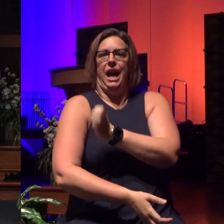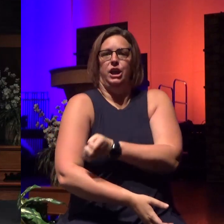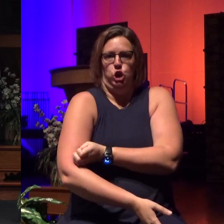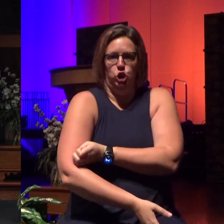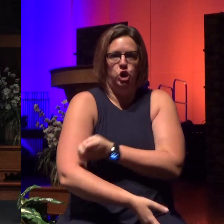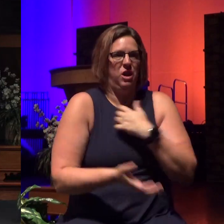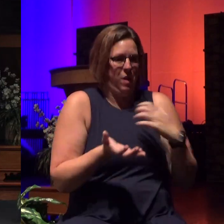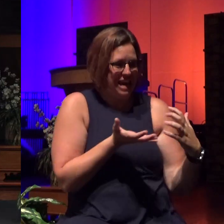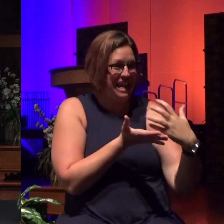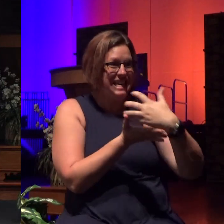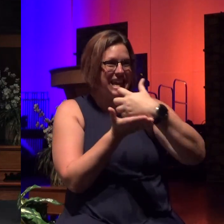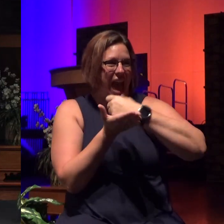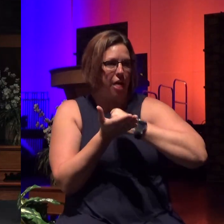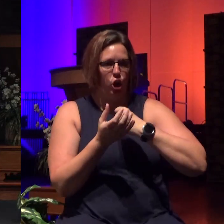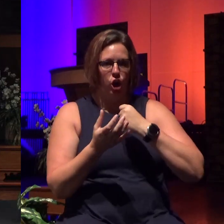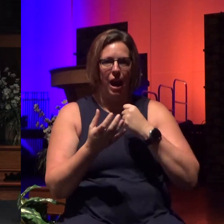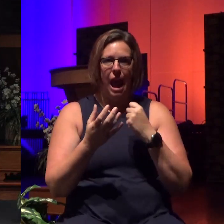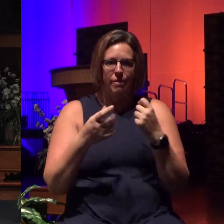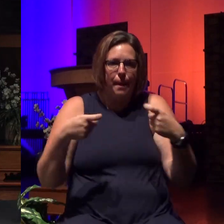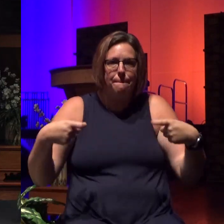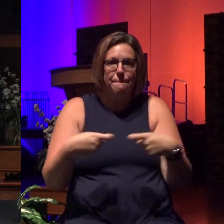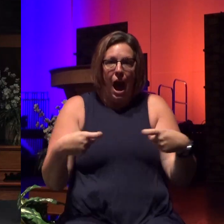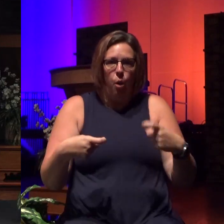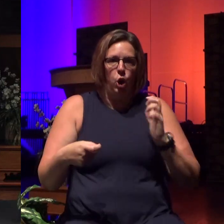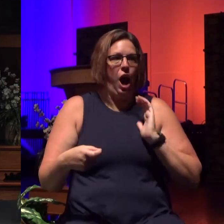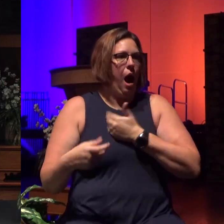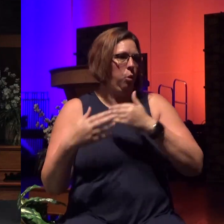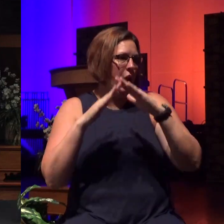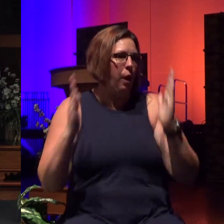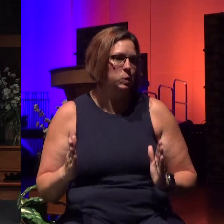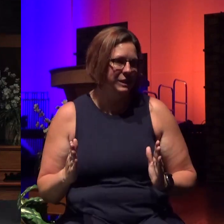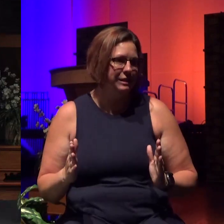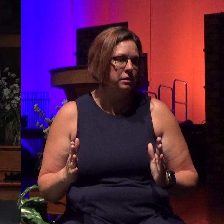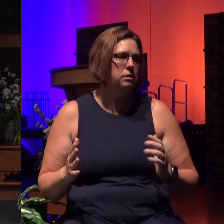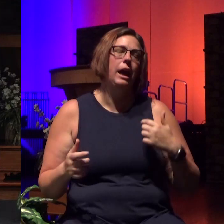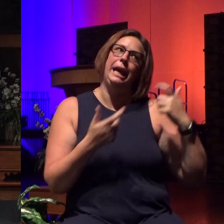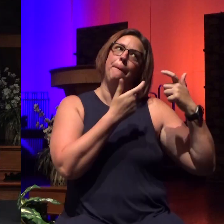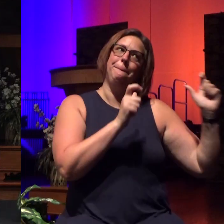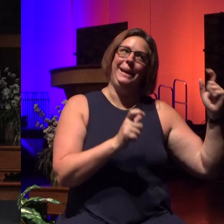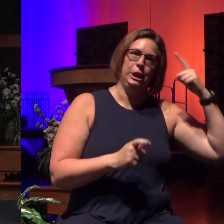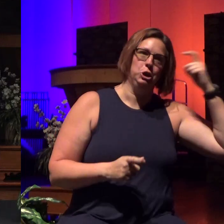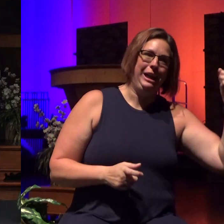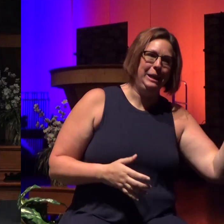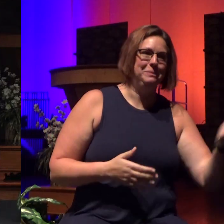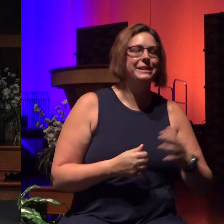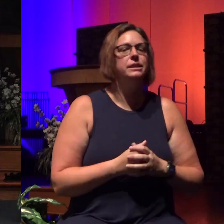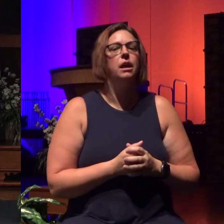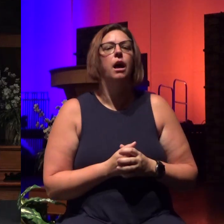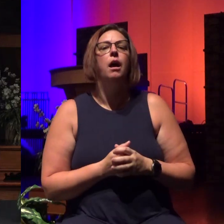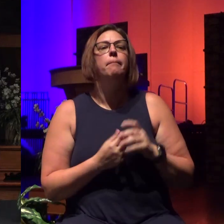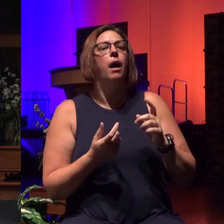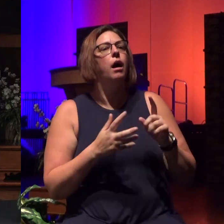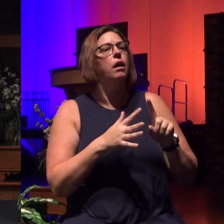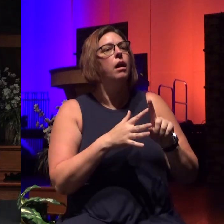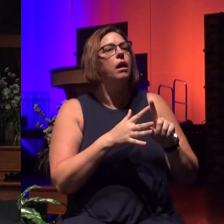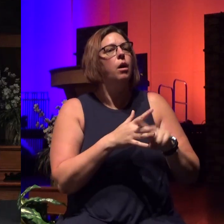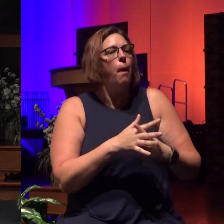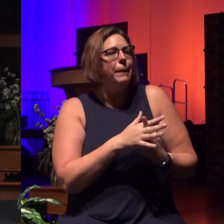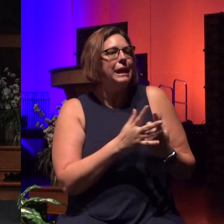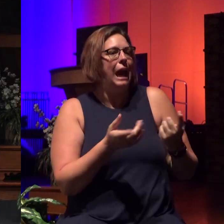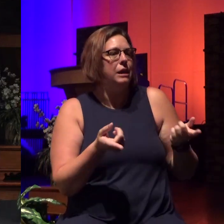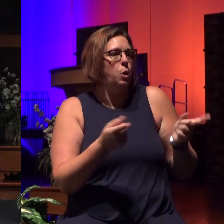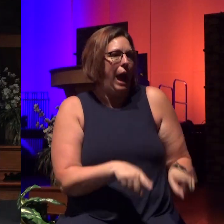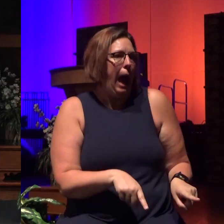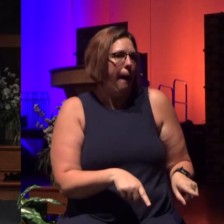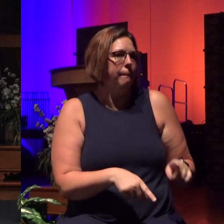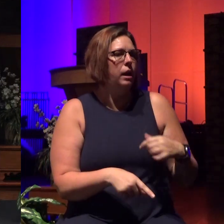power our whole houses and businesses and stuff. He had big dreams. But then what began to happen as he aged is the